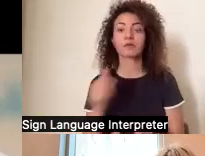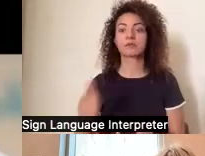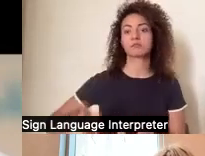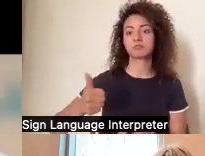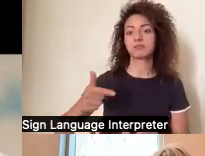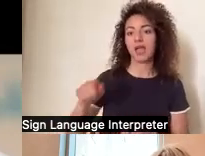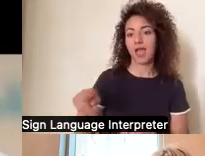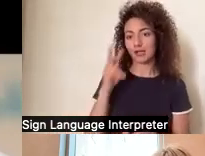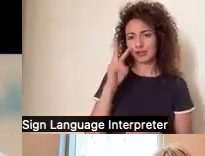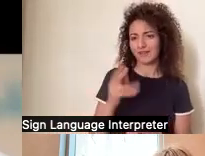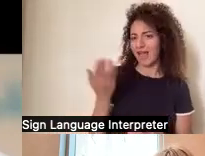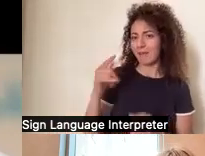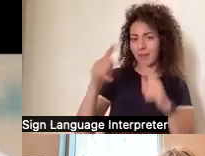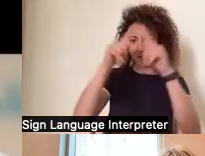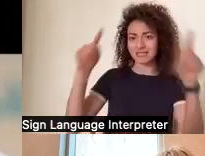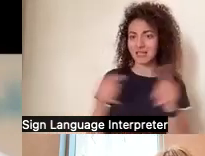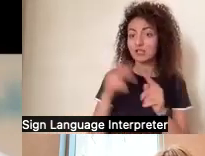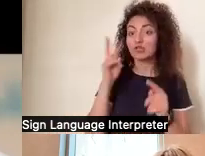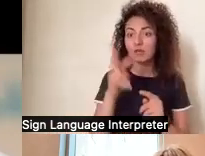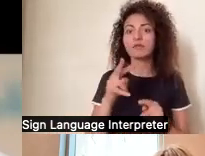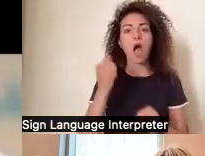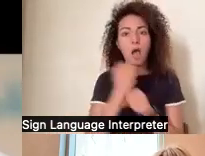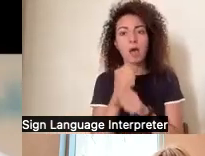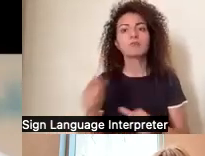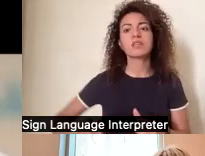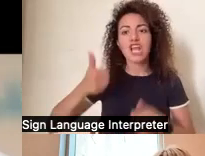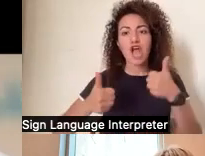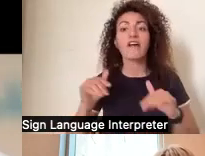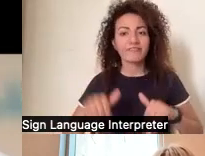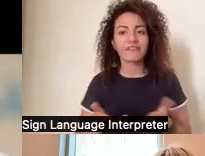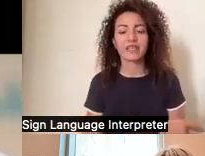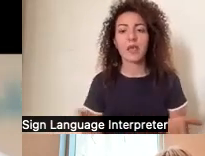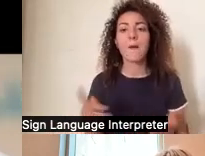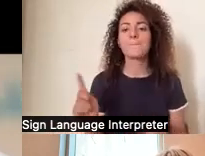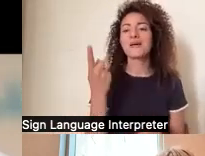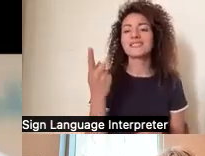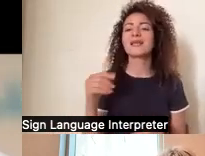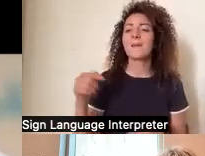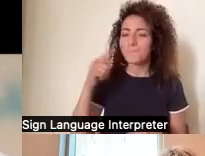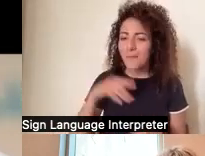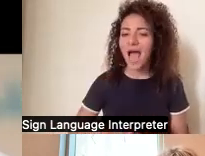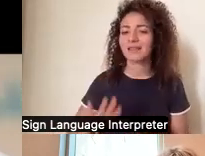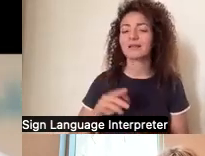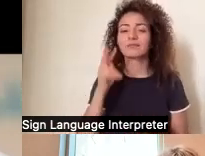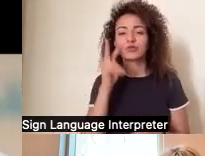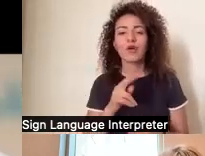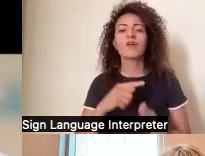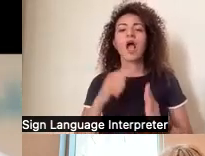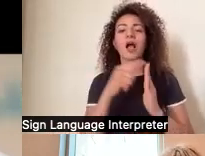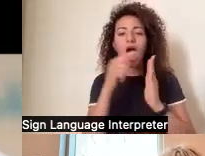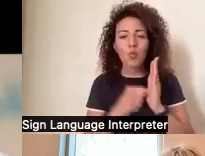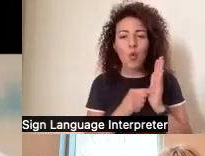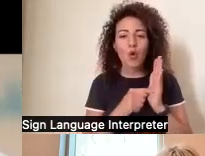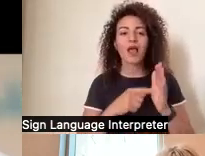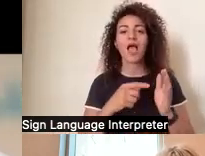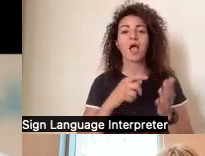know, these presentations have highlighted these. But still we find that policies are not implemented. And I'm not saying